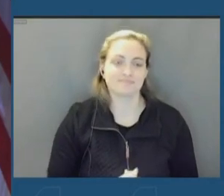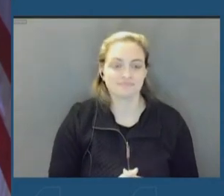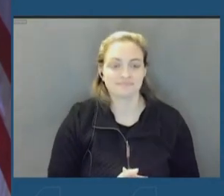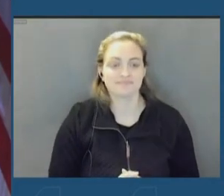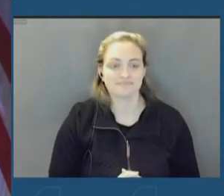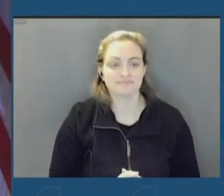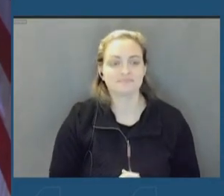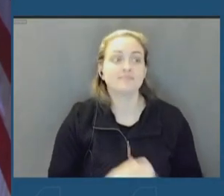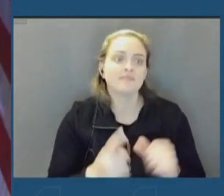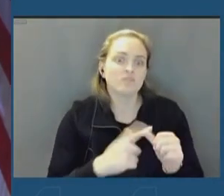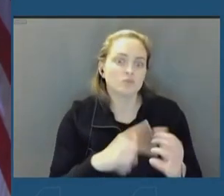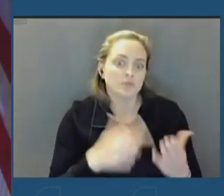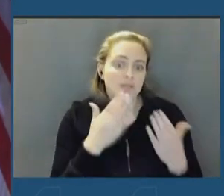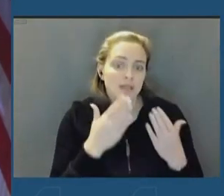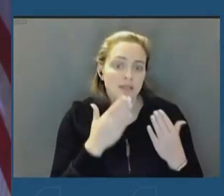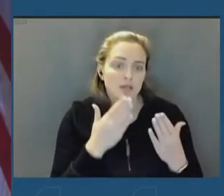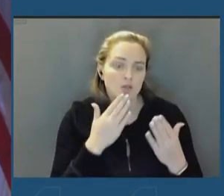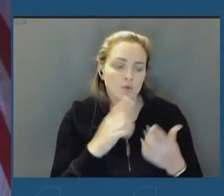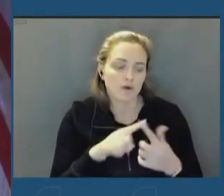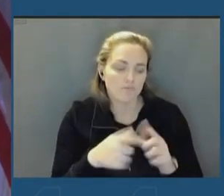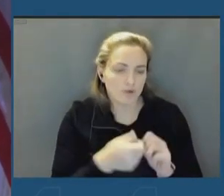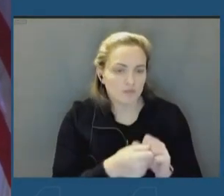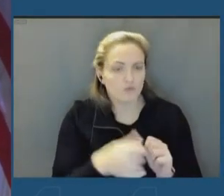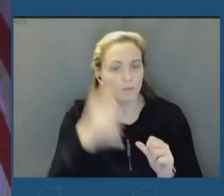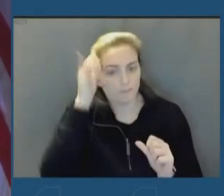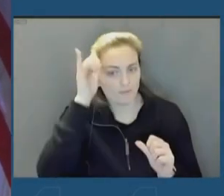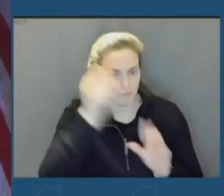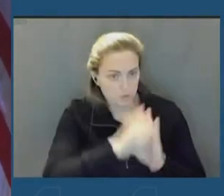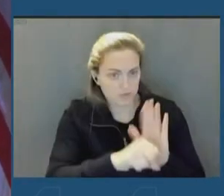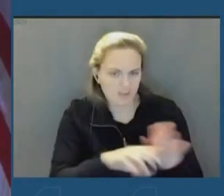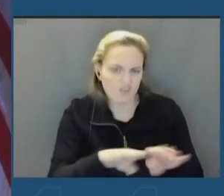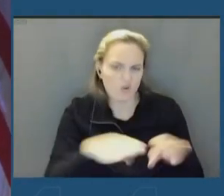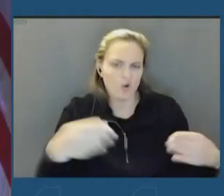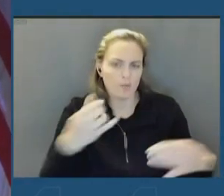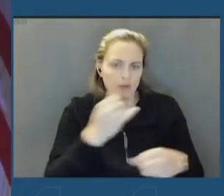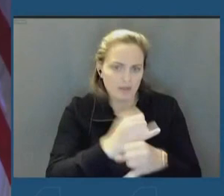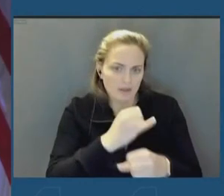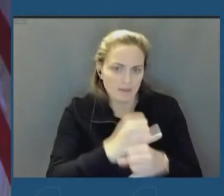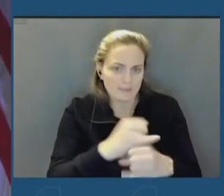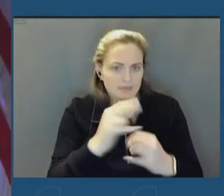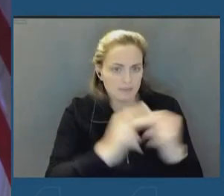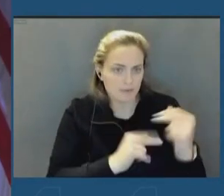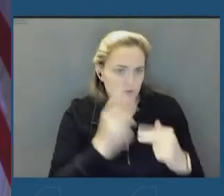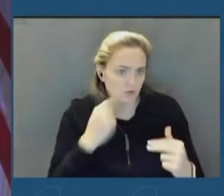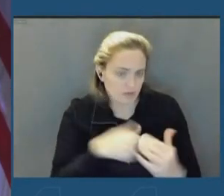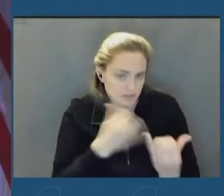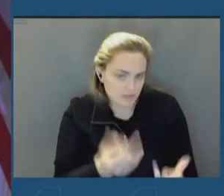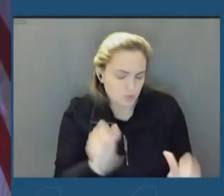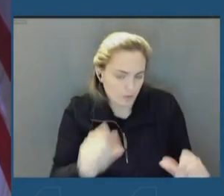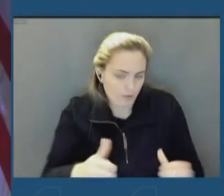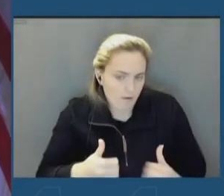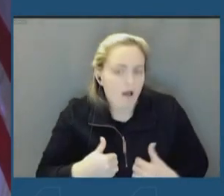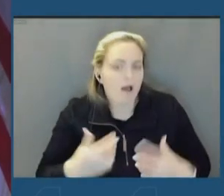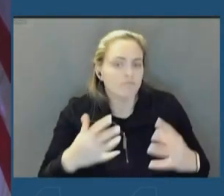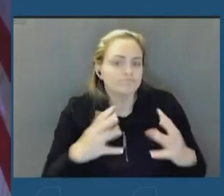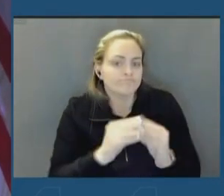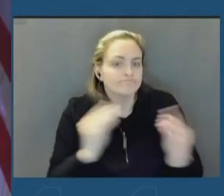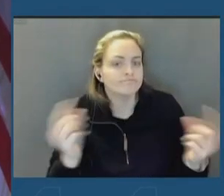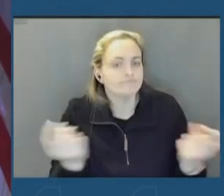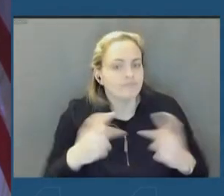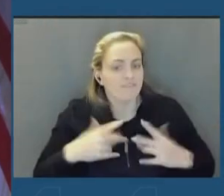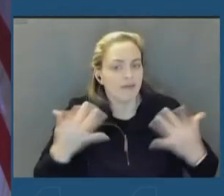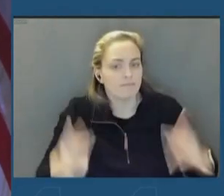First off, I want to thank our friends with Buffalo State for opening up this campus and this building for us today so that we could have this ceremony.